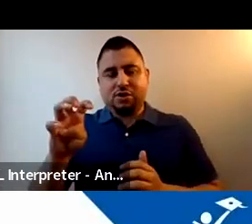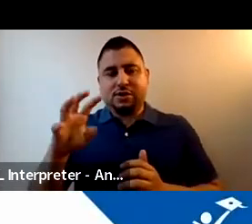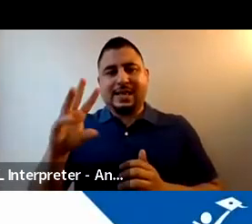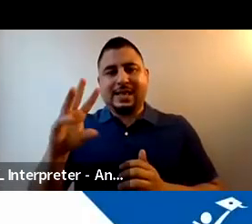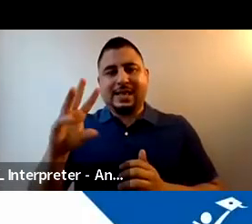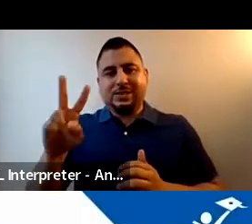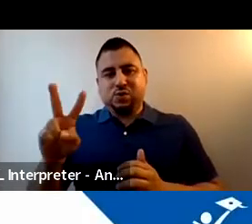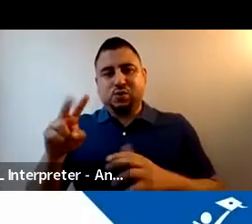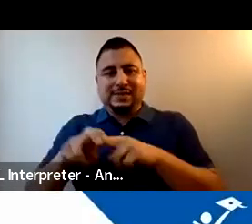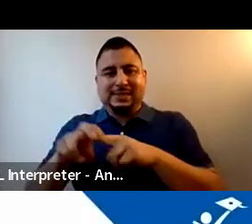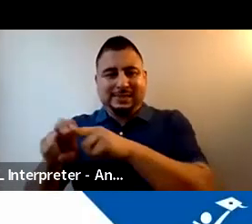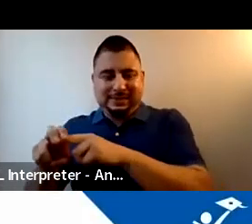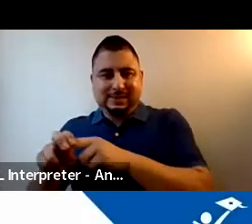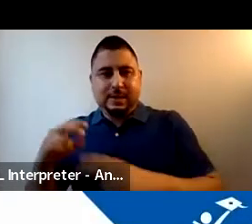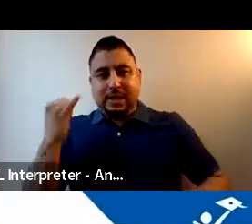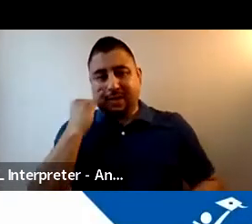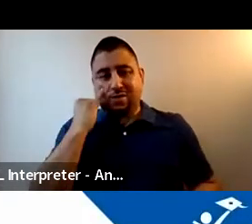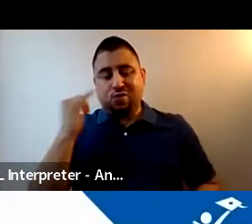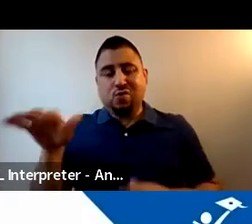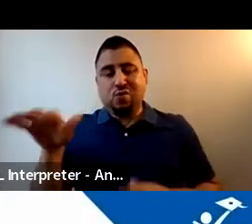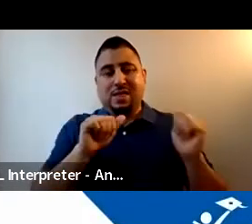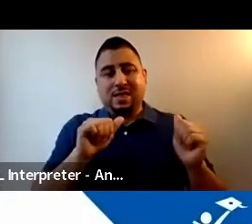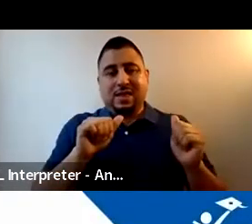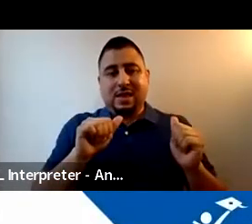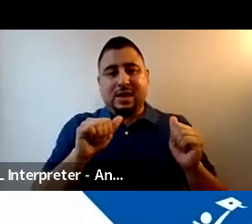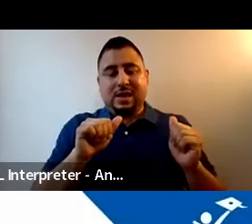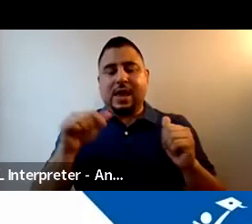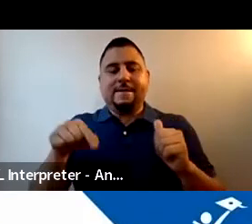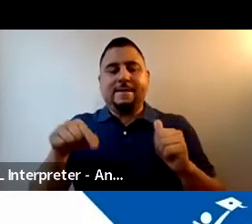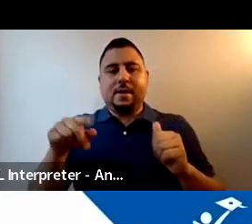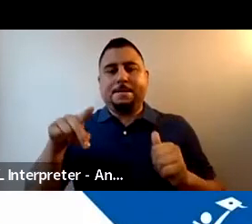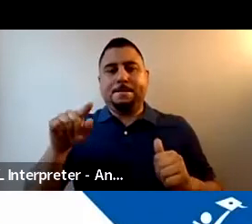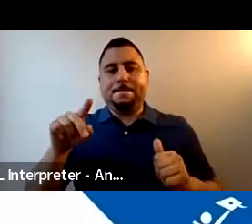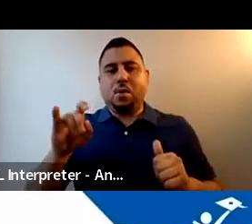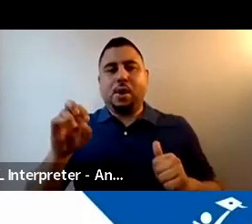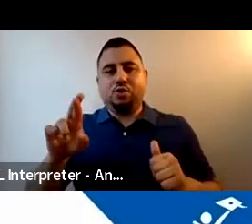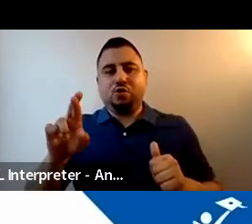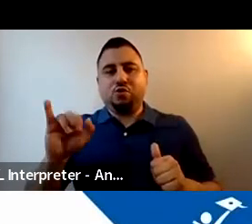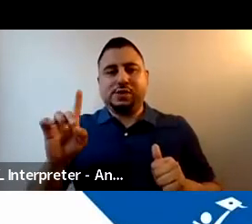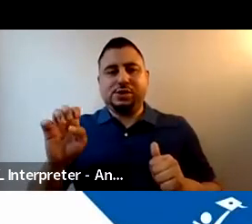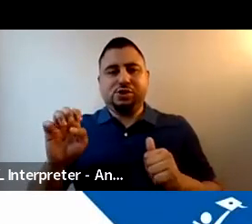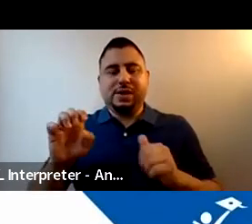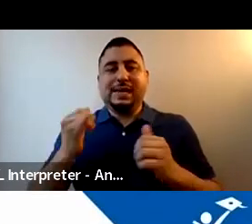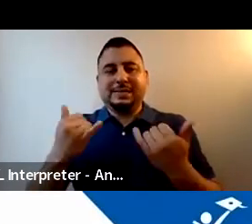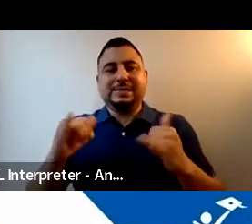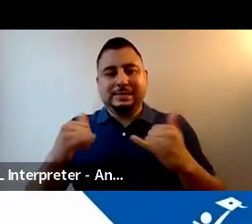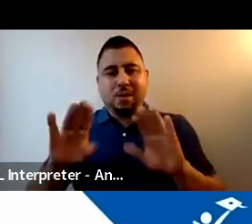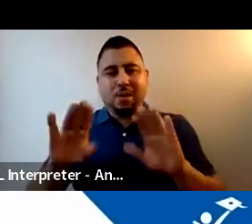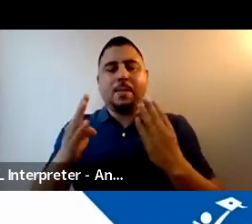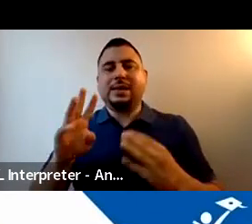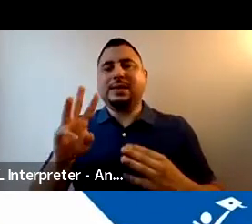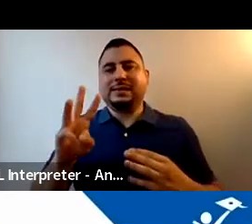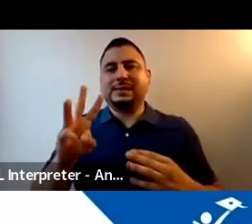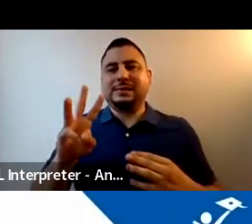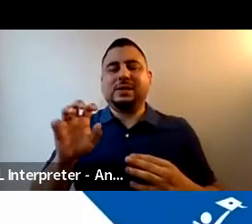1,462 seats. If you leave Pointer Ridge open, you will be still looking for 625 seats. If